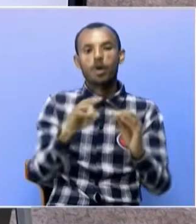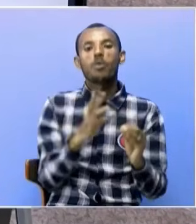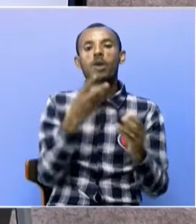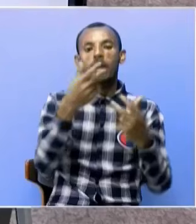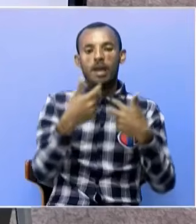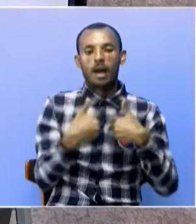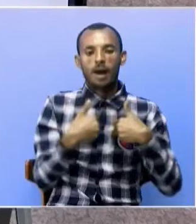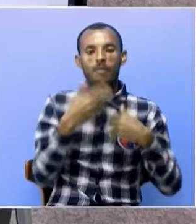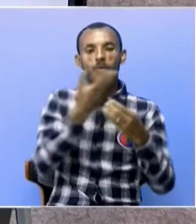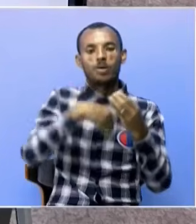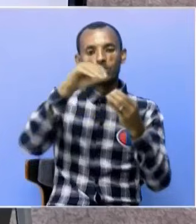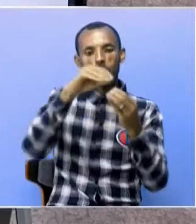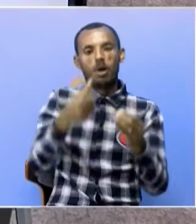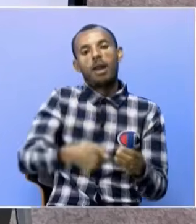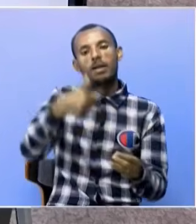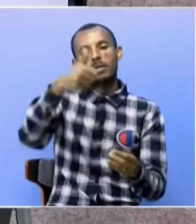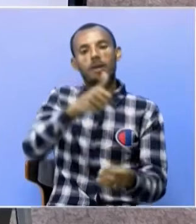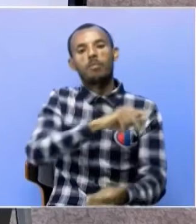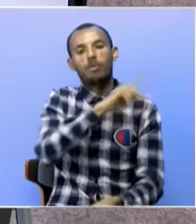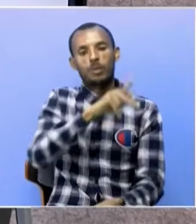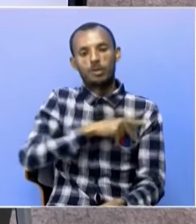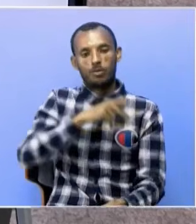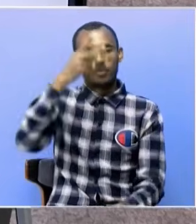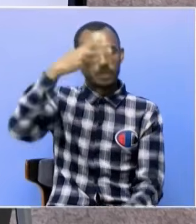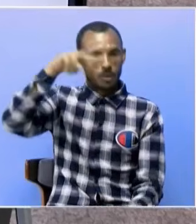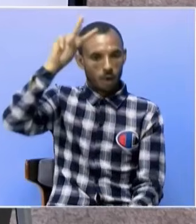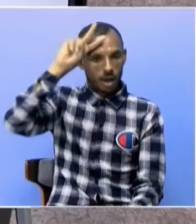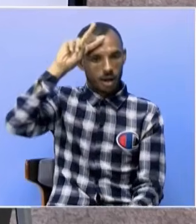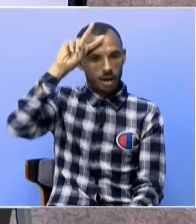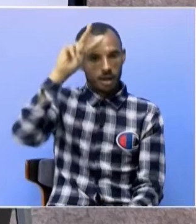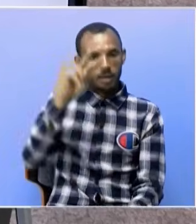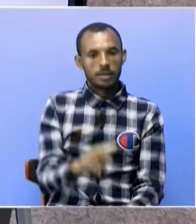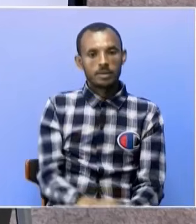also another properties of squares.